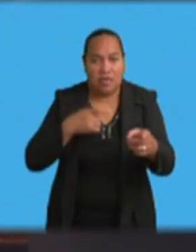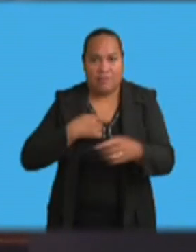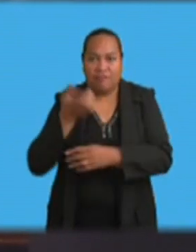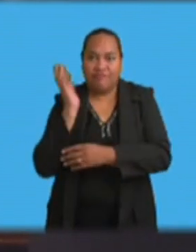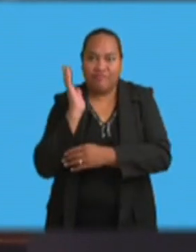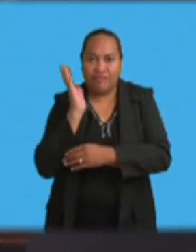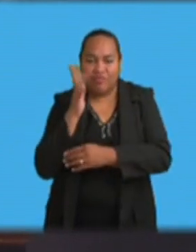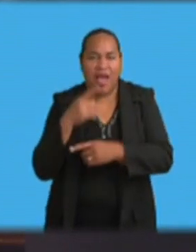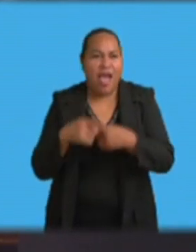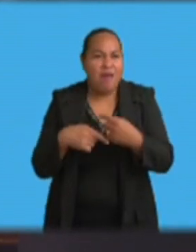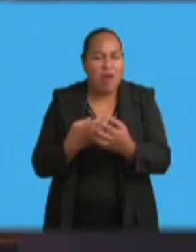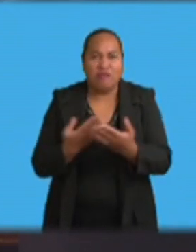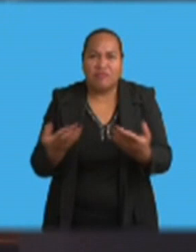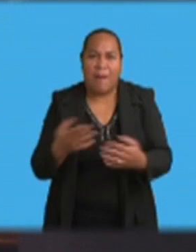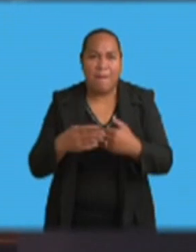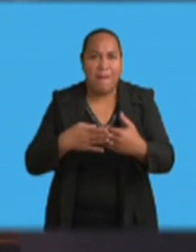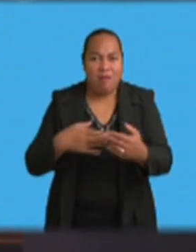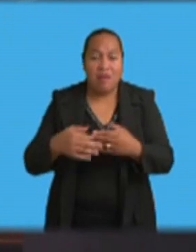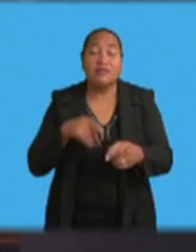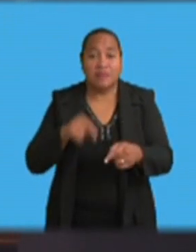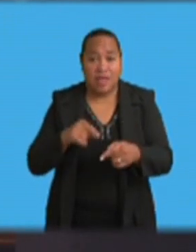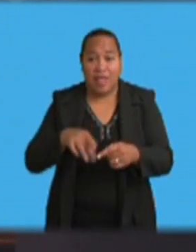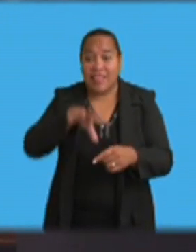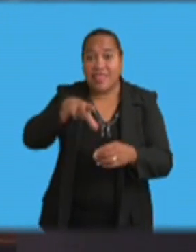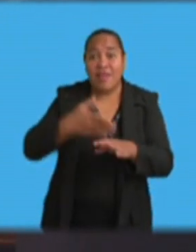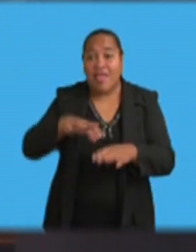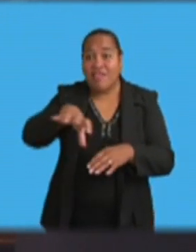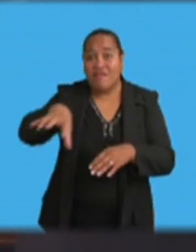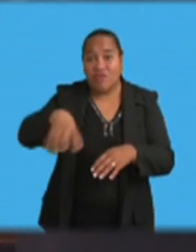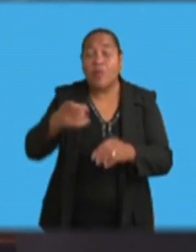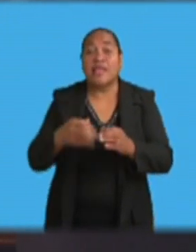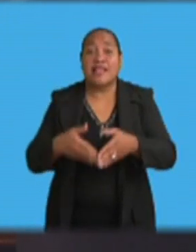Fisheries Management Division. This division has been